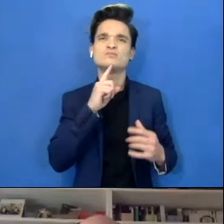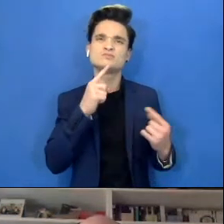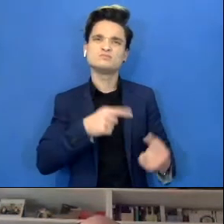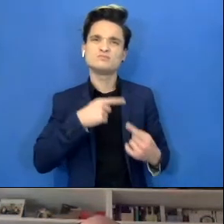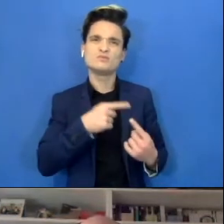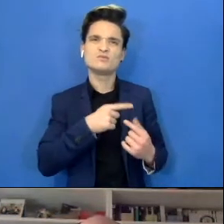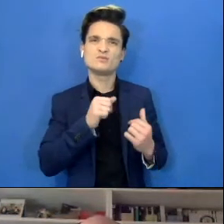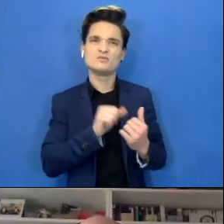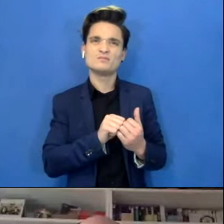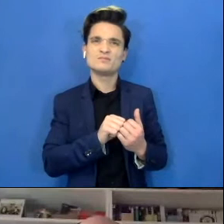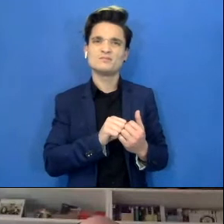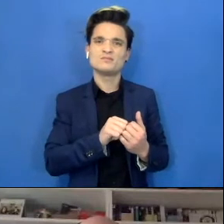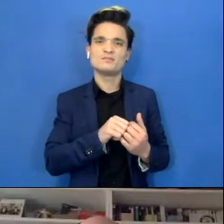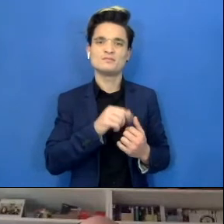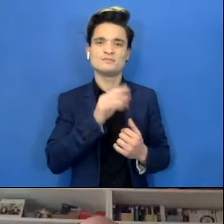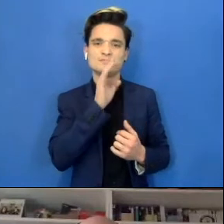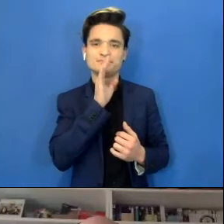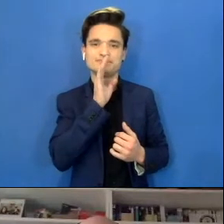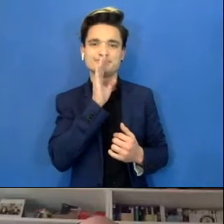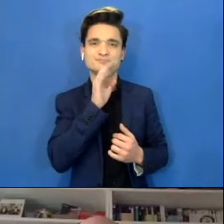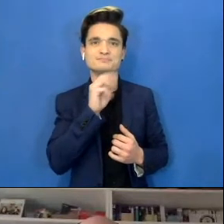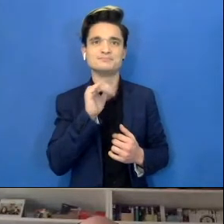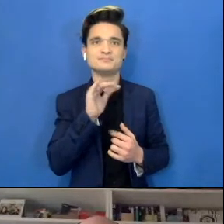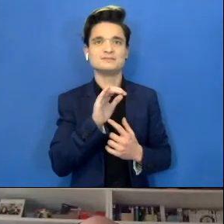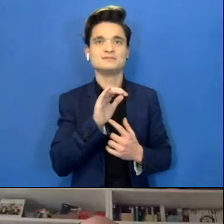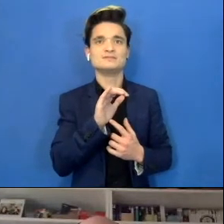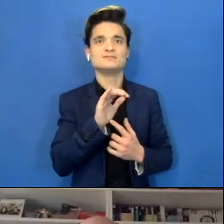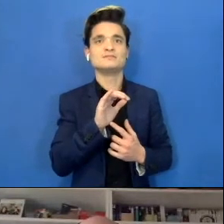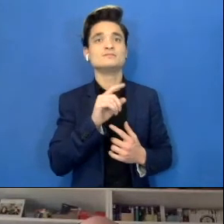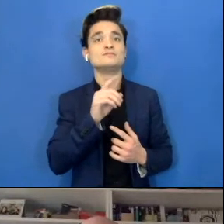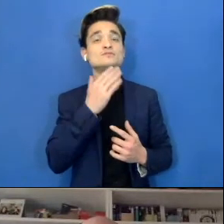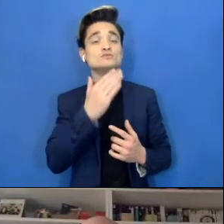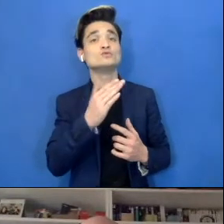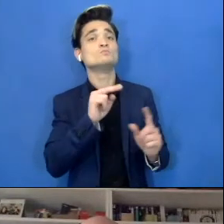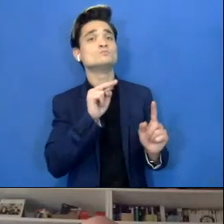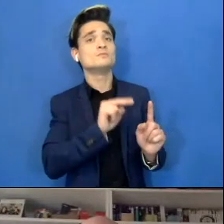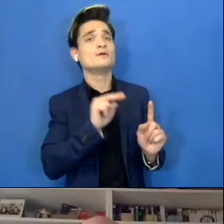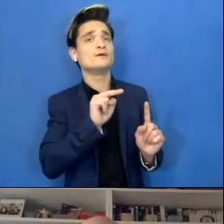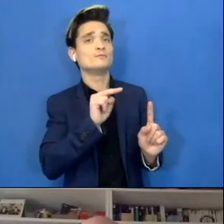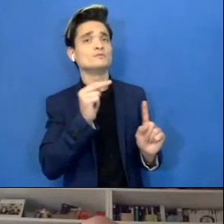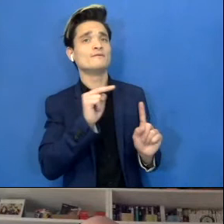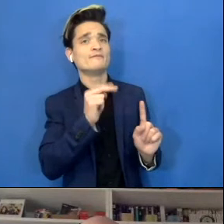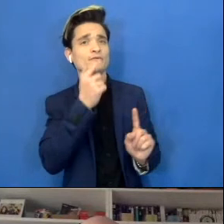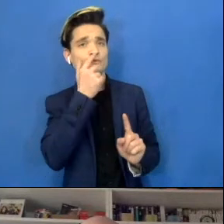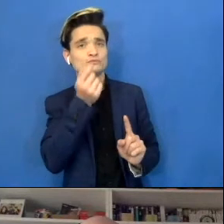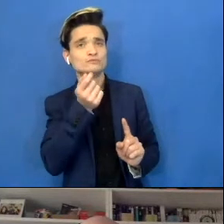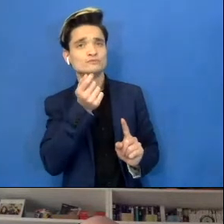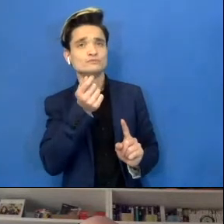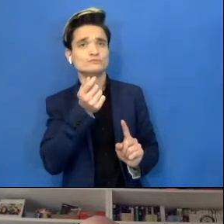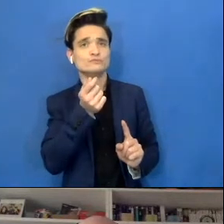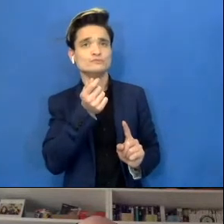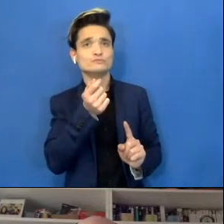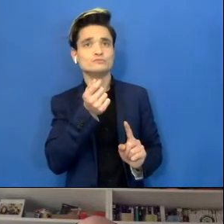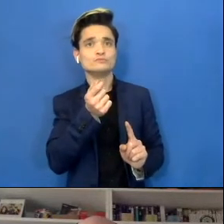two observations. The first is about what I try to teach to my students